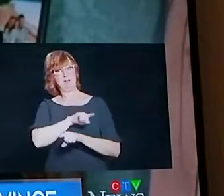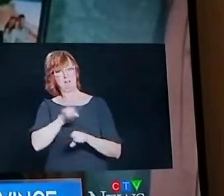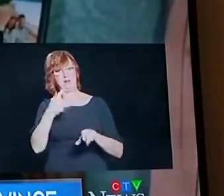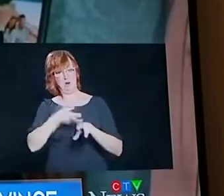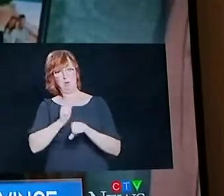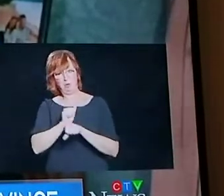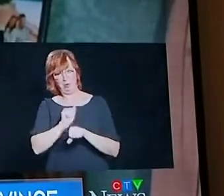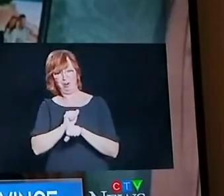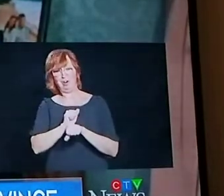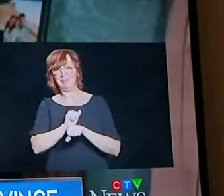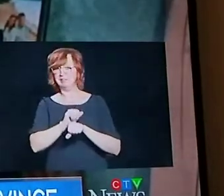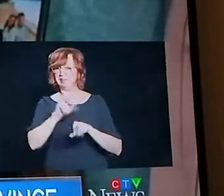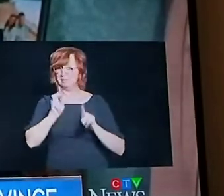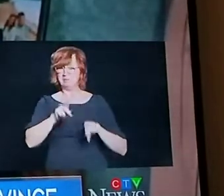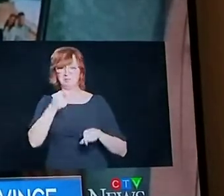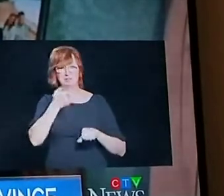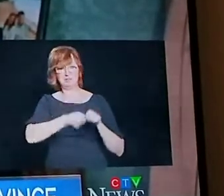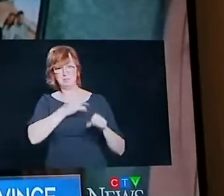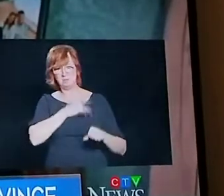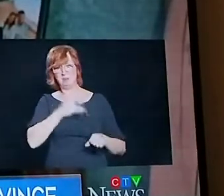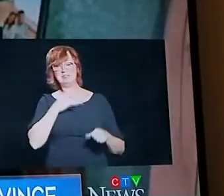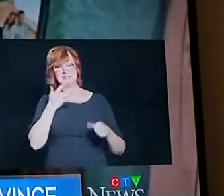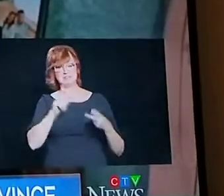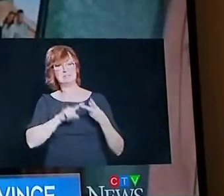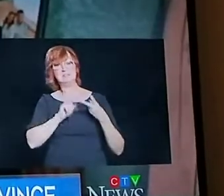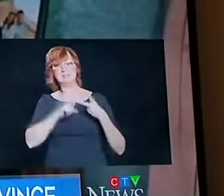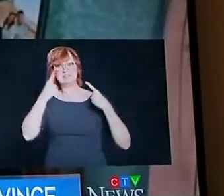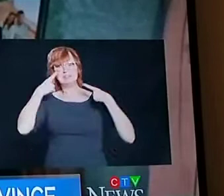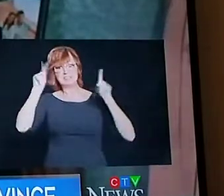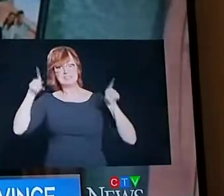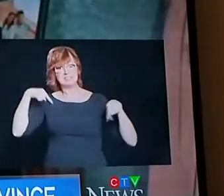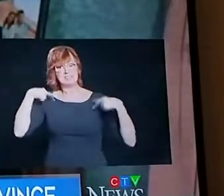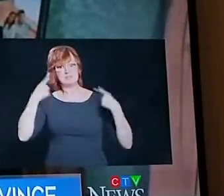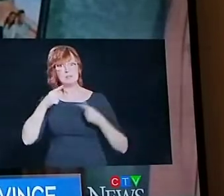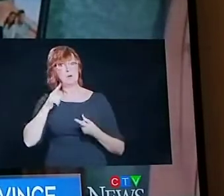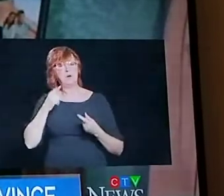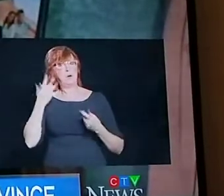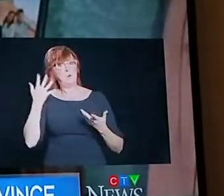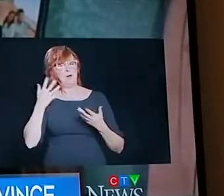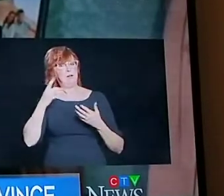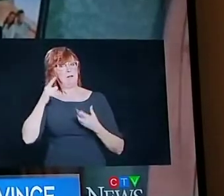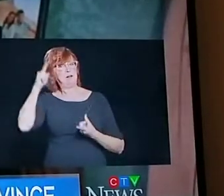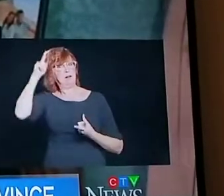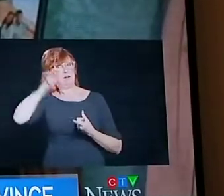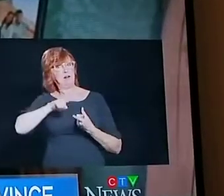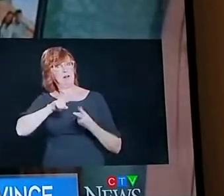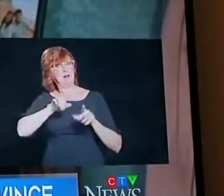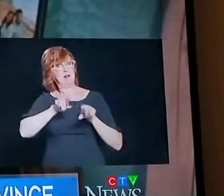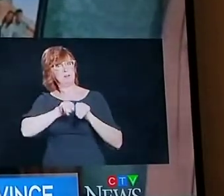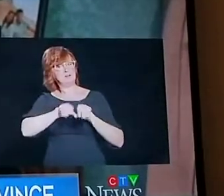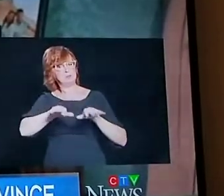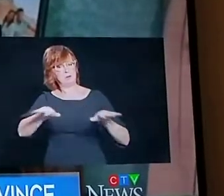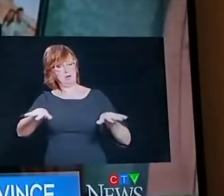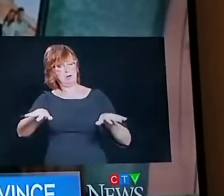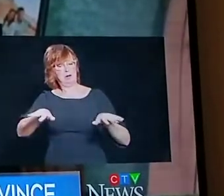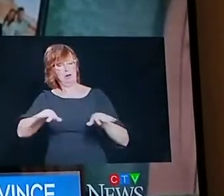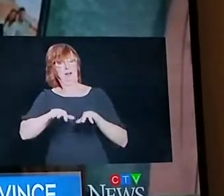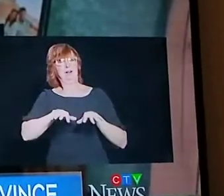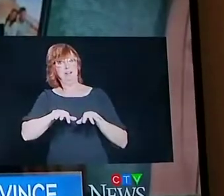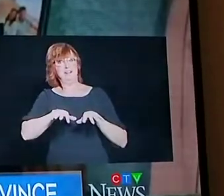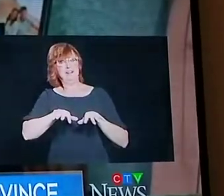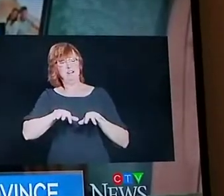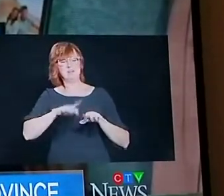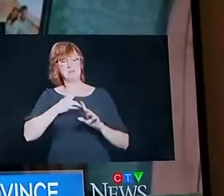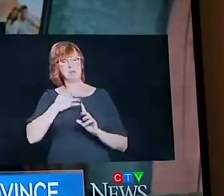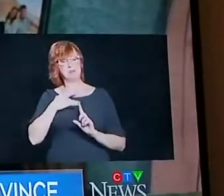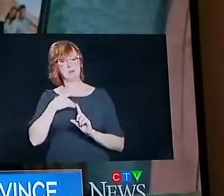success that we have had in reducing the spread, I think we can begin to provide a bit of optimism and a roadmap for